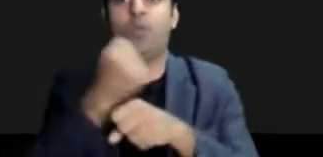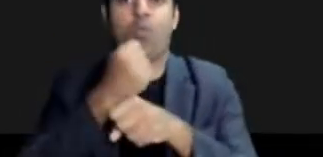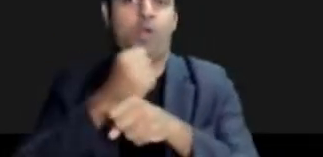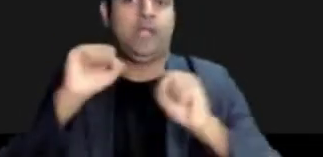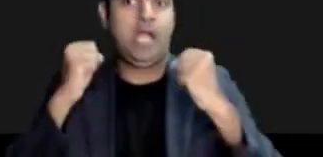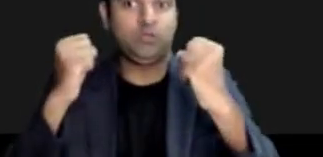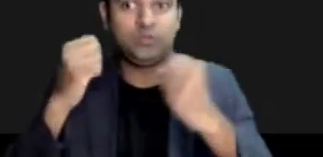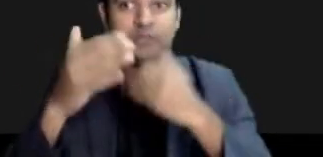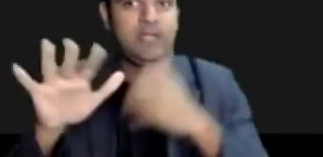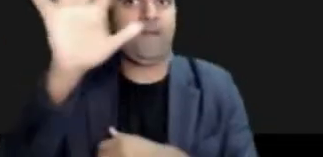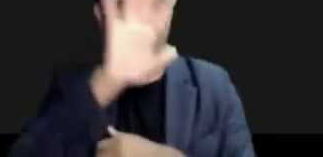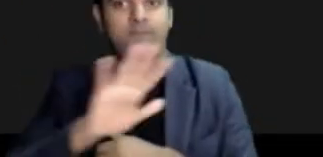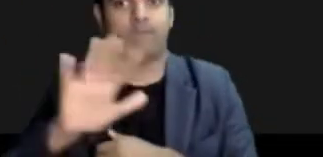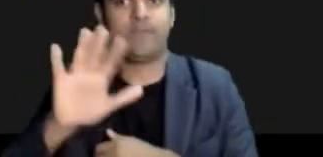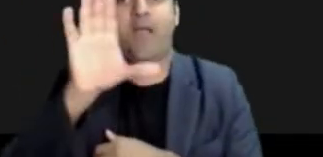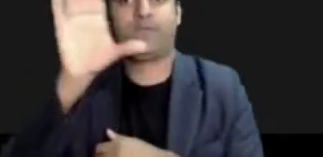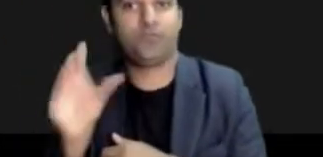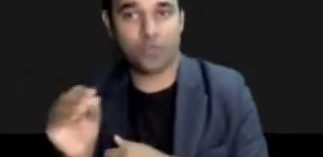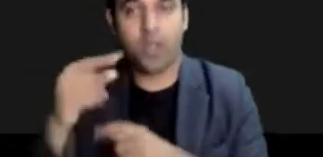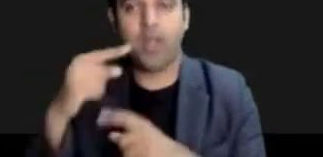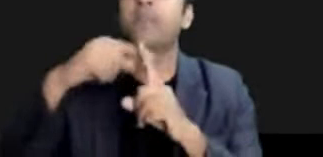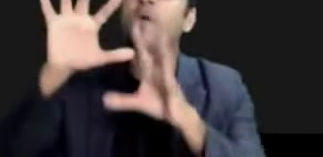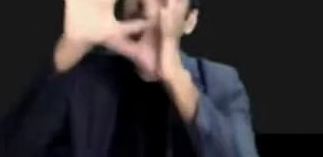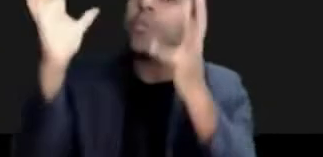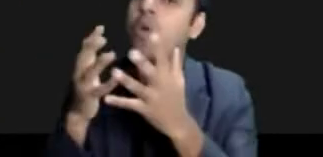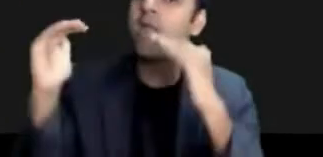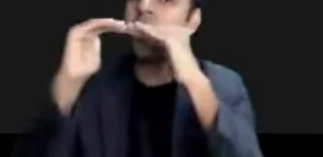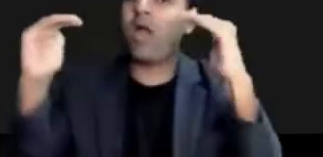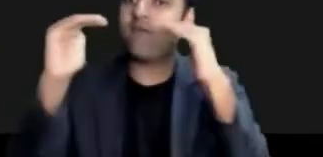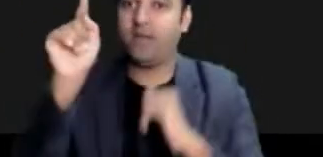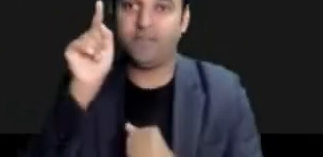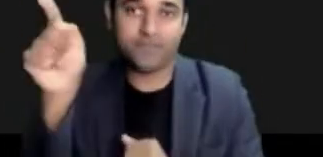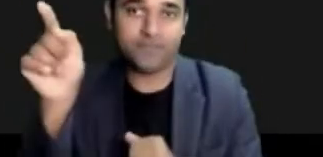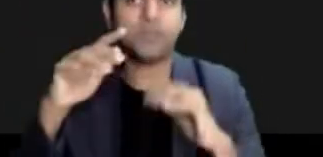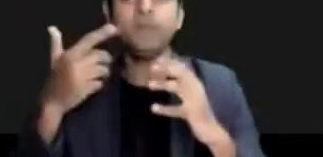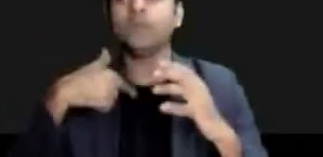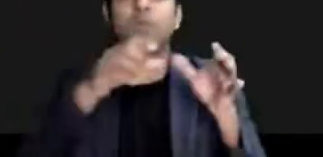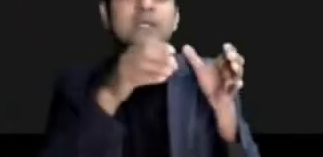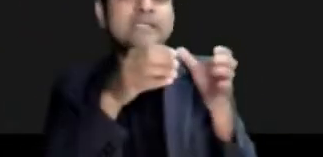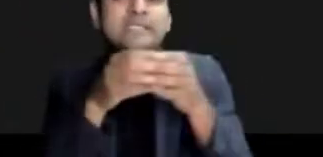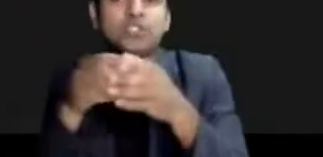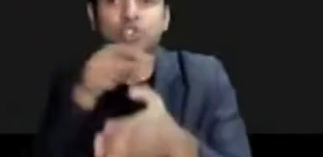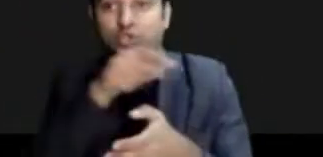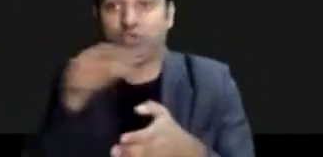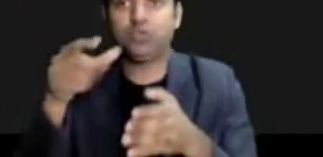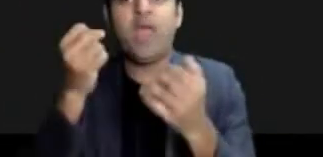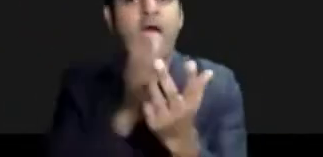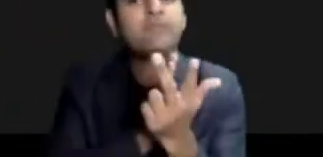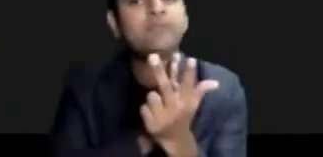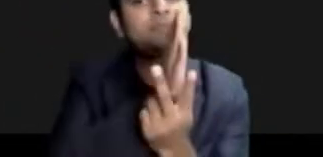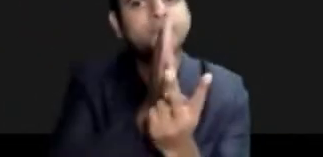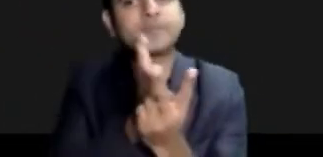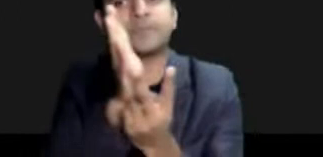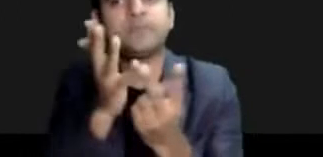about the progress, strengthening collaboration at regional and global levels, and it will be provided by Ms.